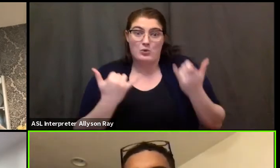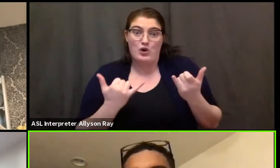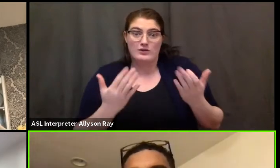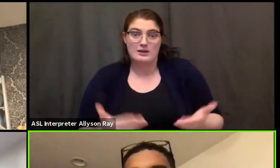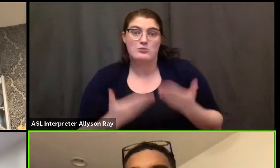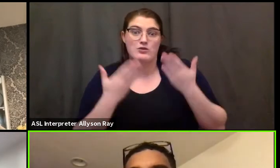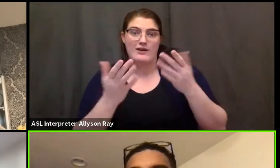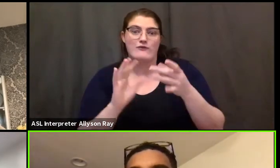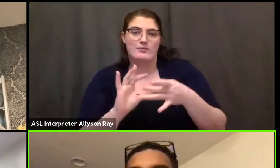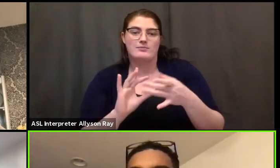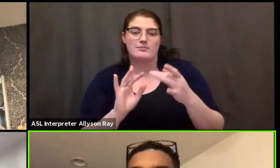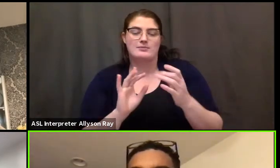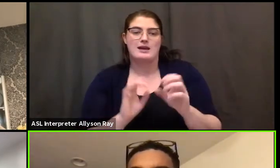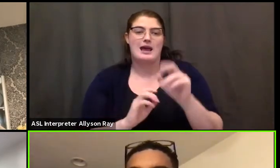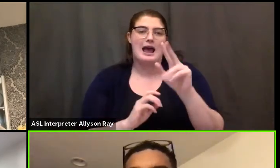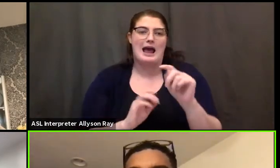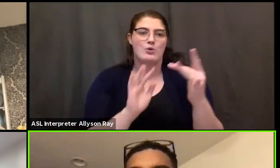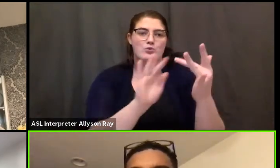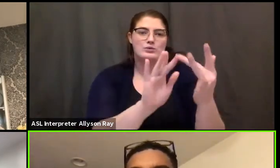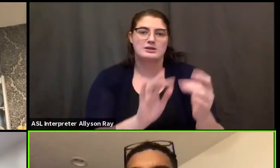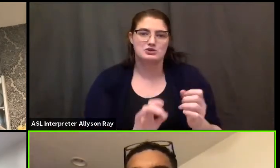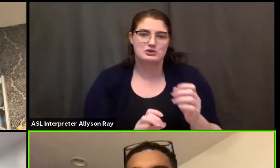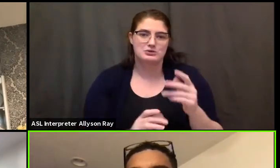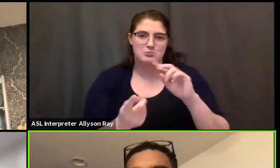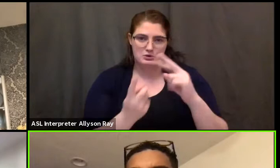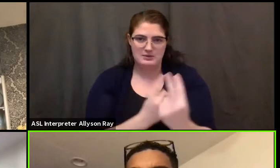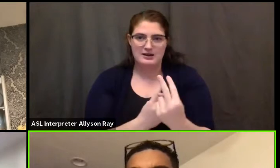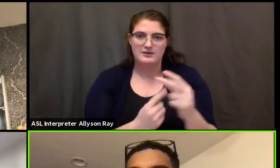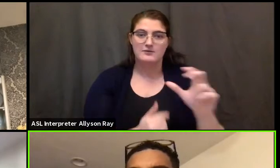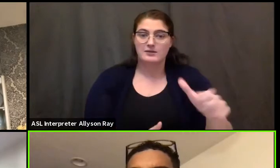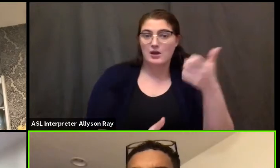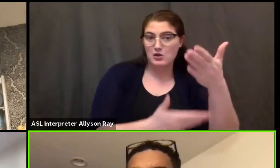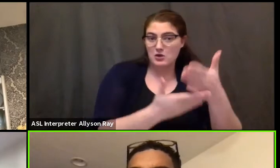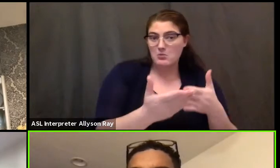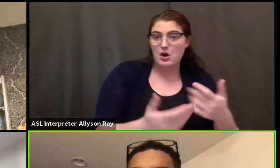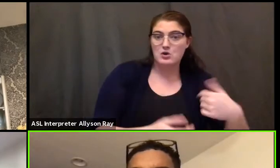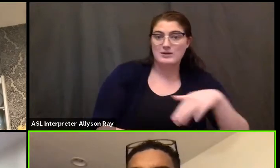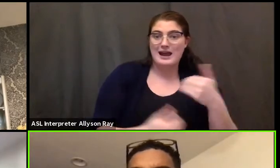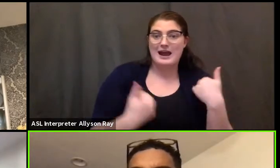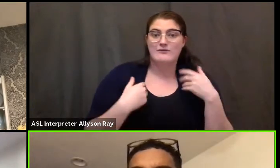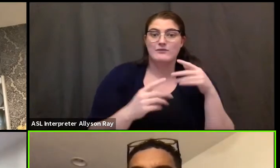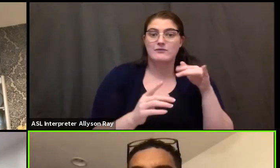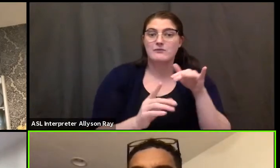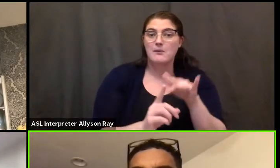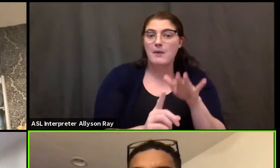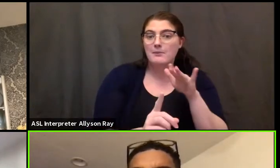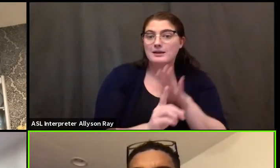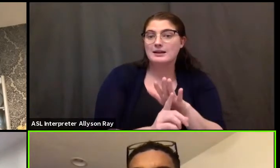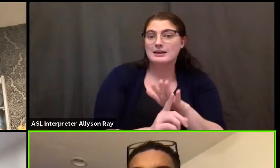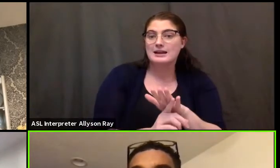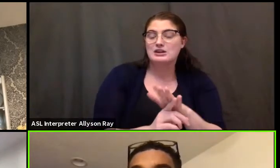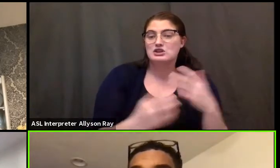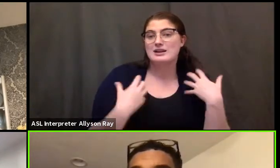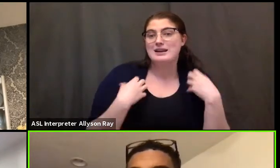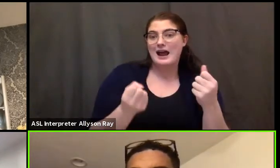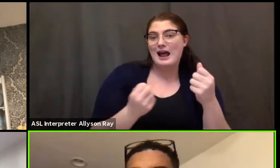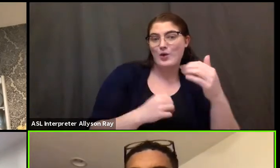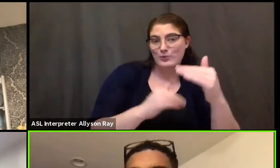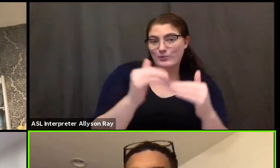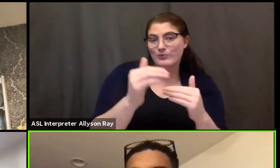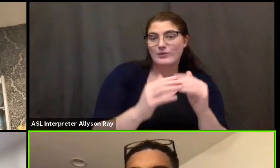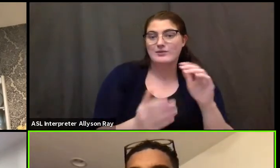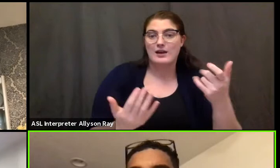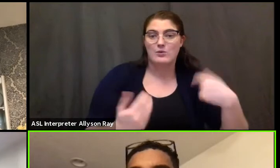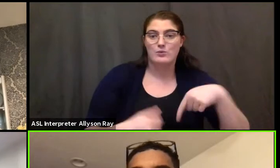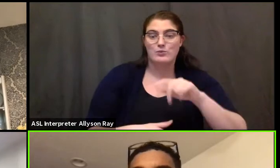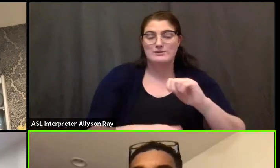the outreach perspective. And the other component is that we do have a population health infrastructure that we've been able to